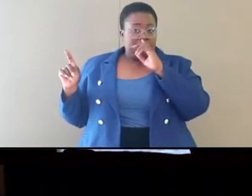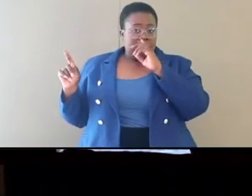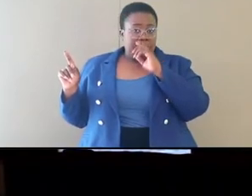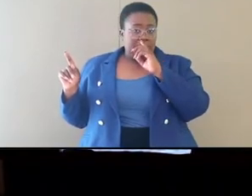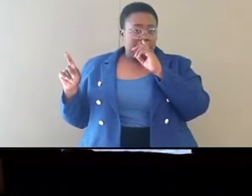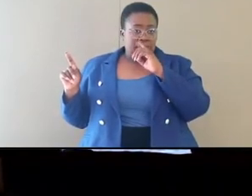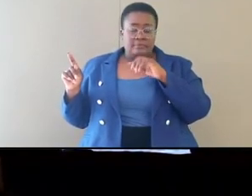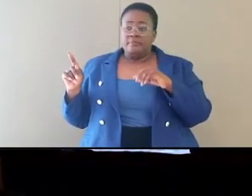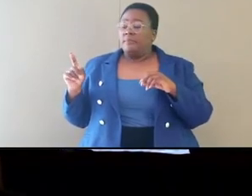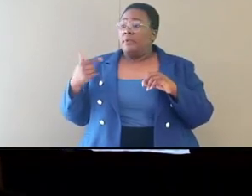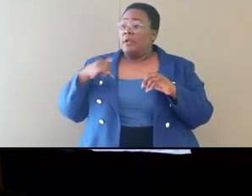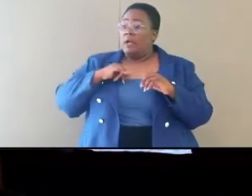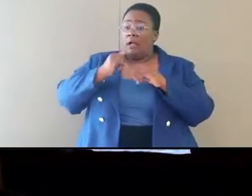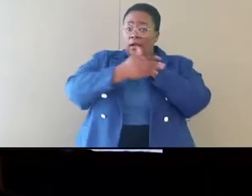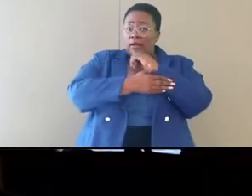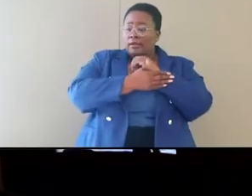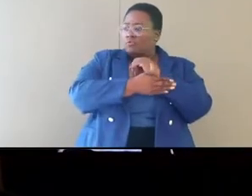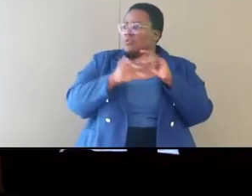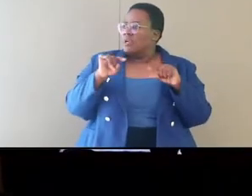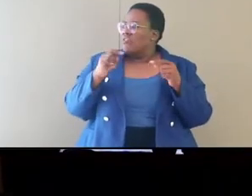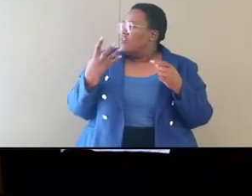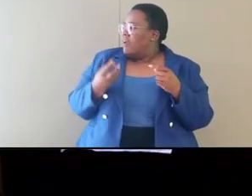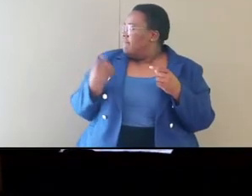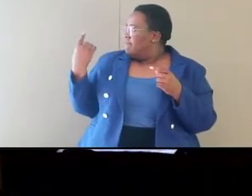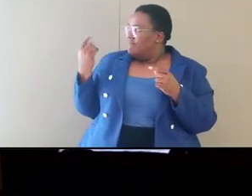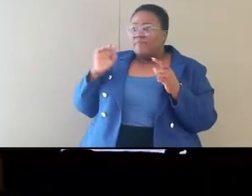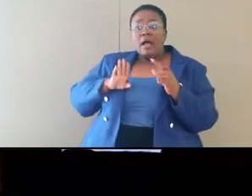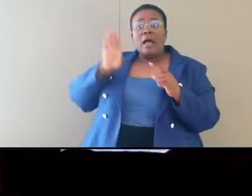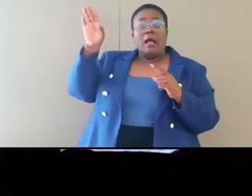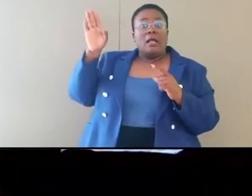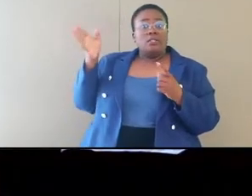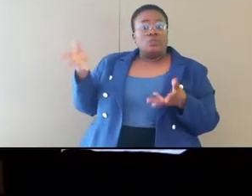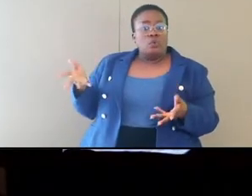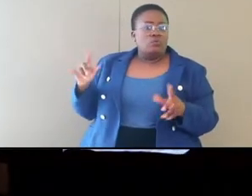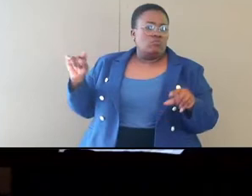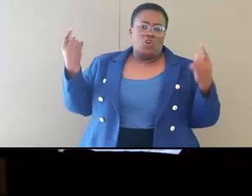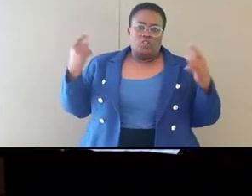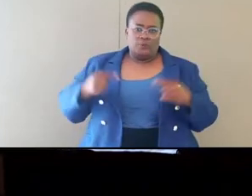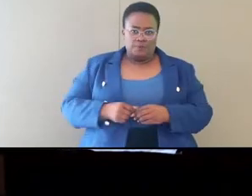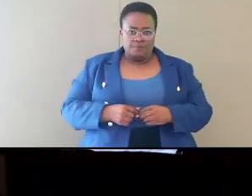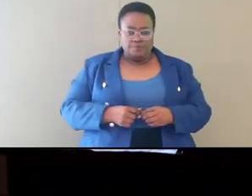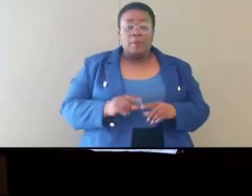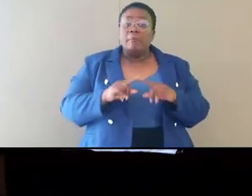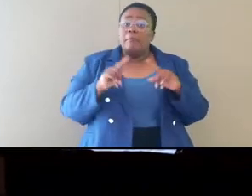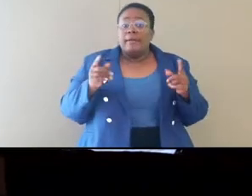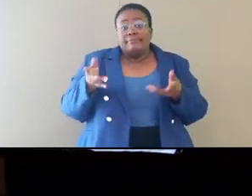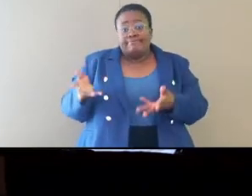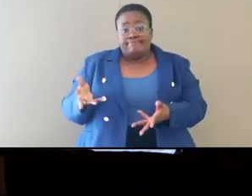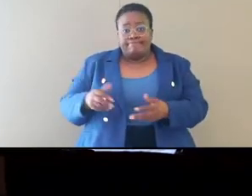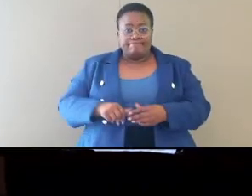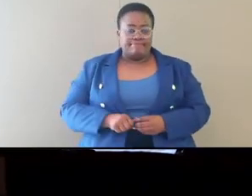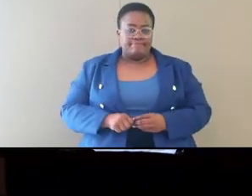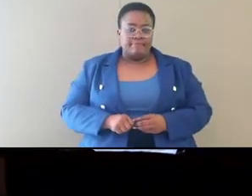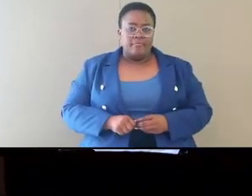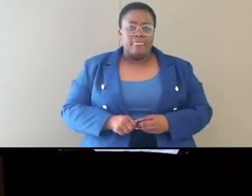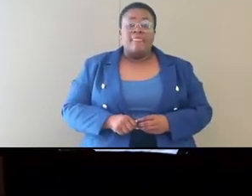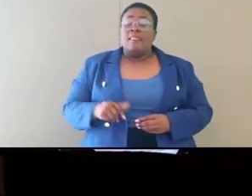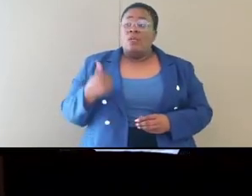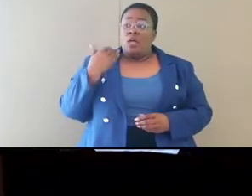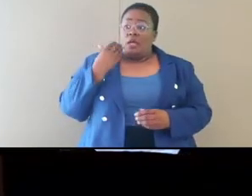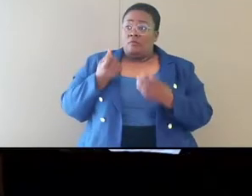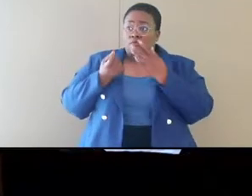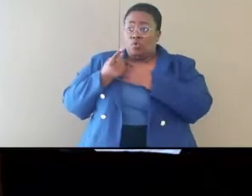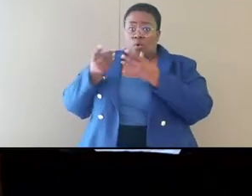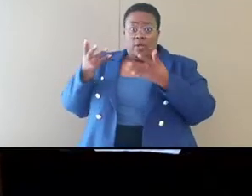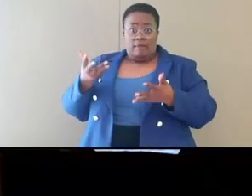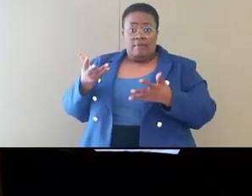A country like ours should not have that high a stunting rate. And the problem with stunting is it's very hard to recover from it. It has all kinds of